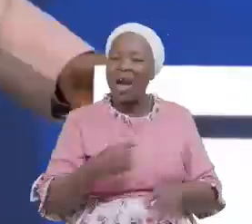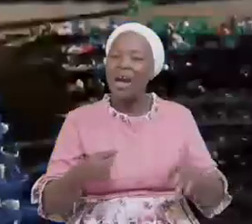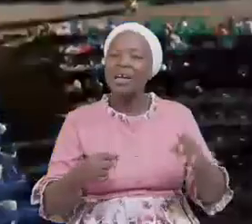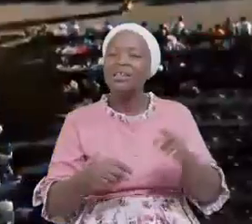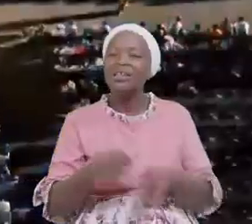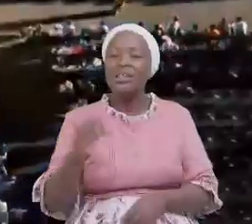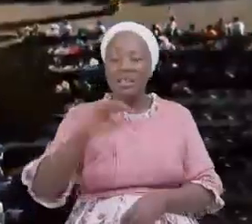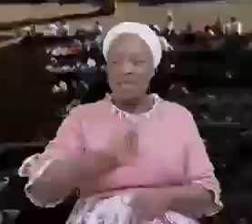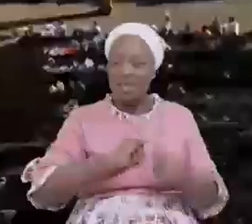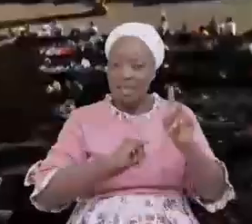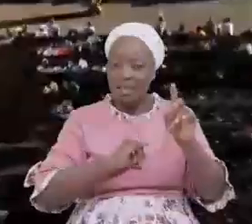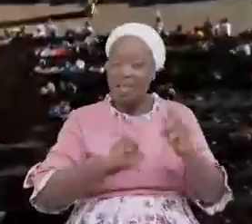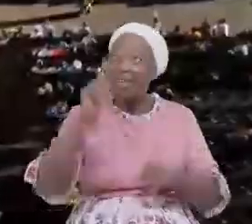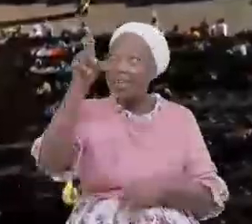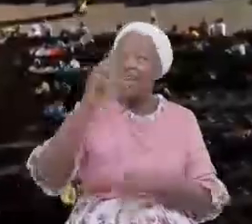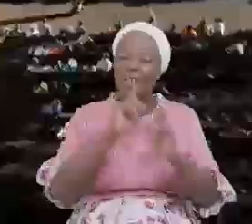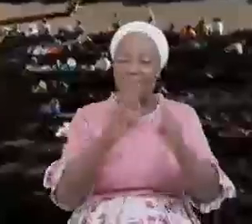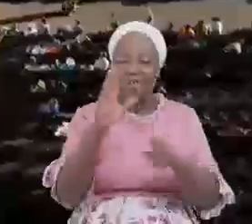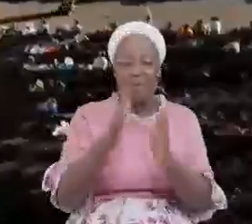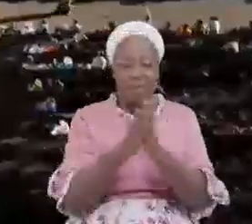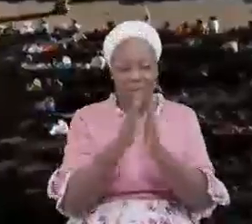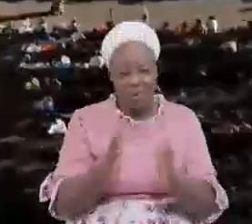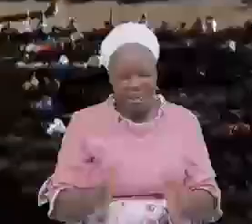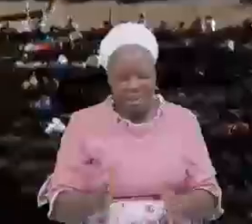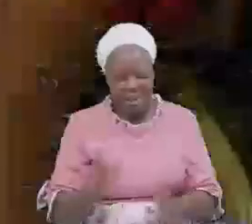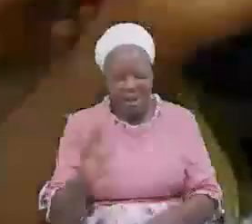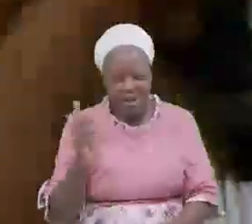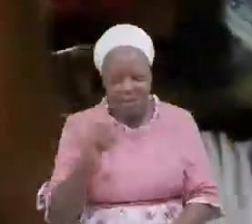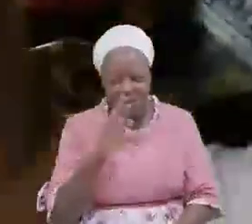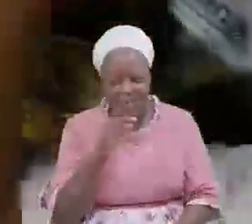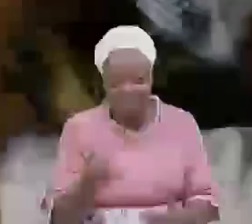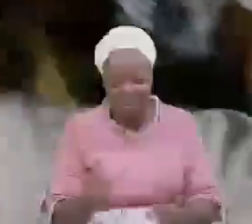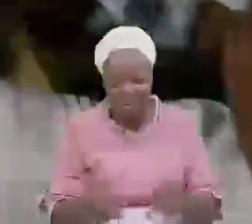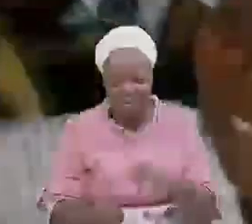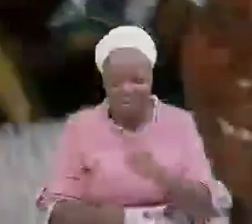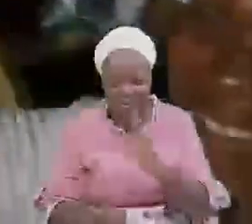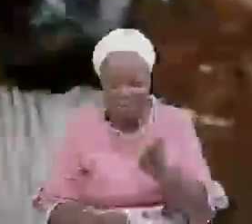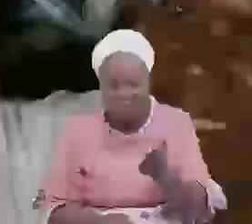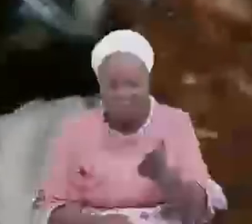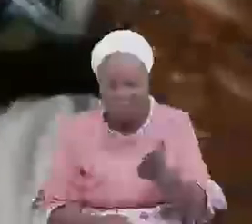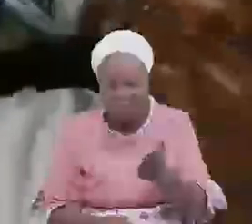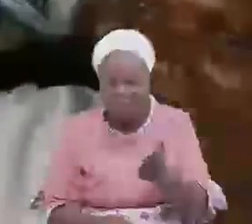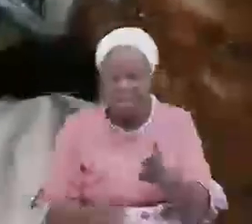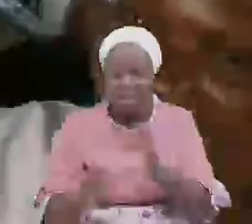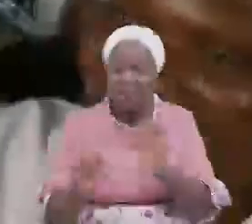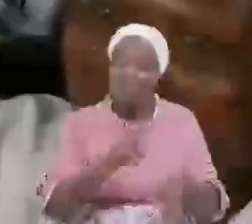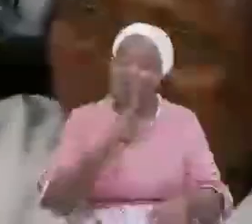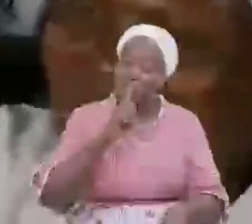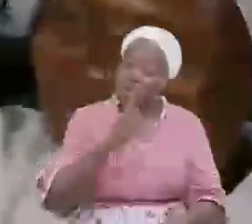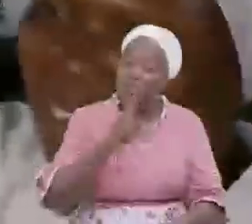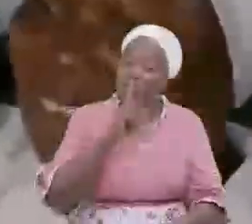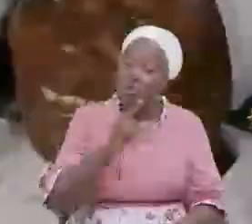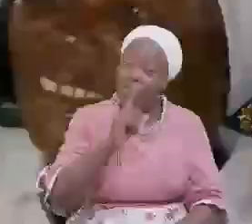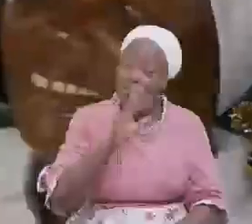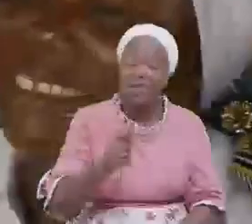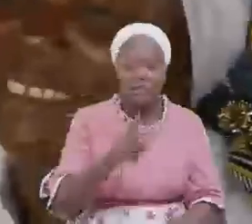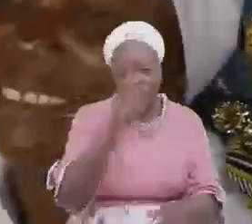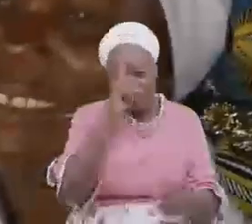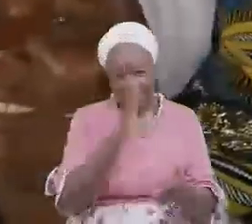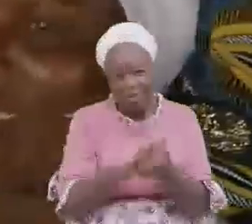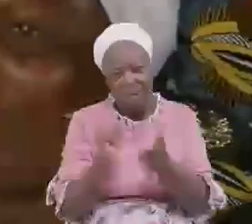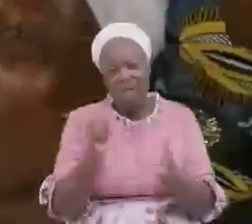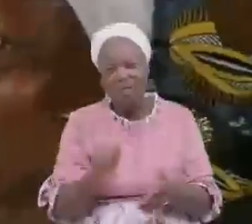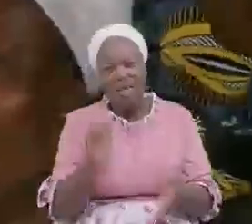prayer. Where are you? If you really, really believe that